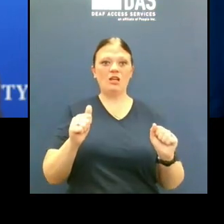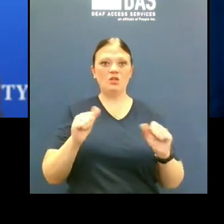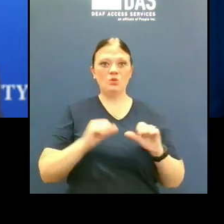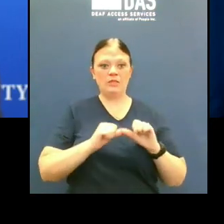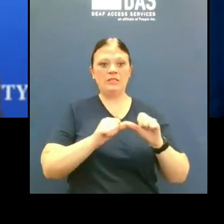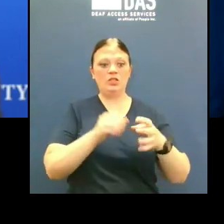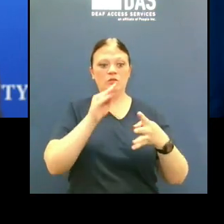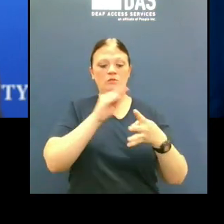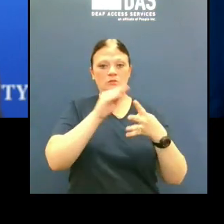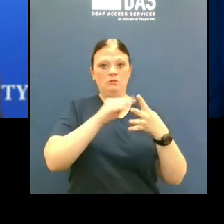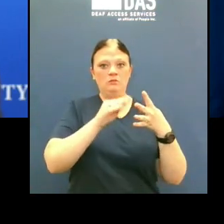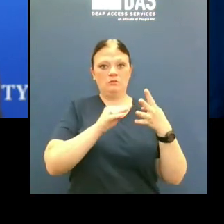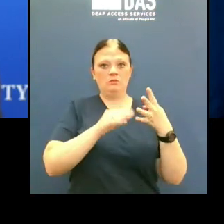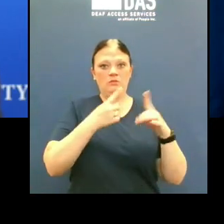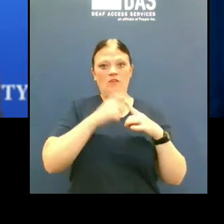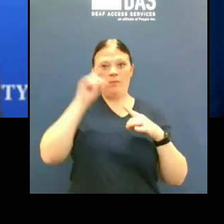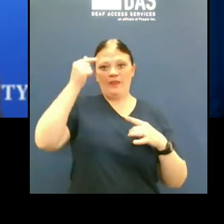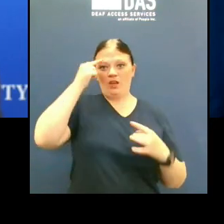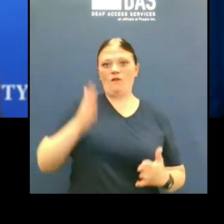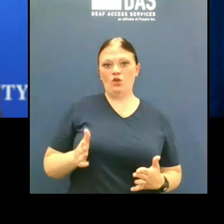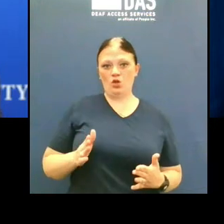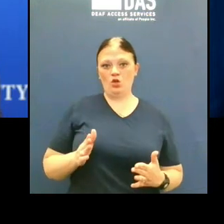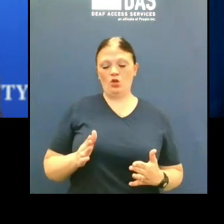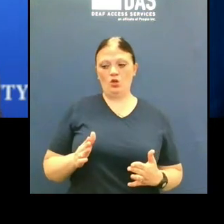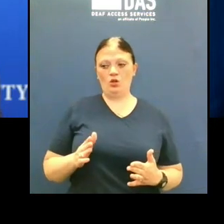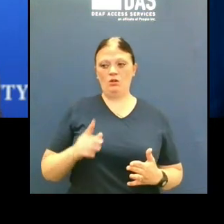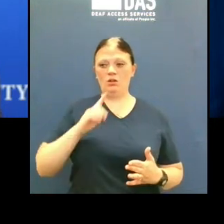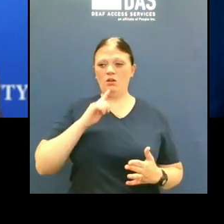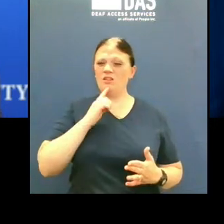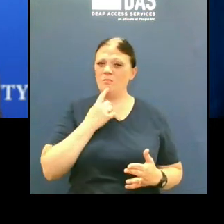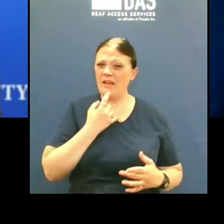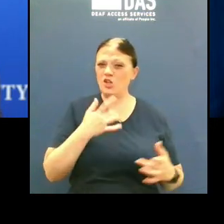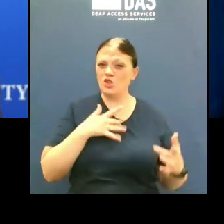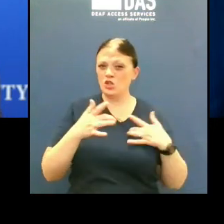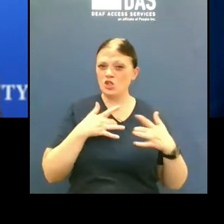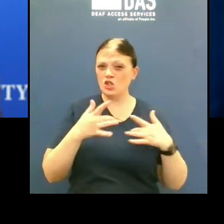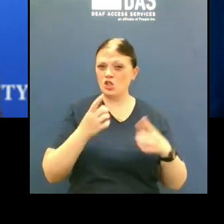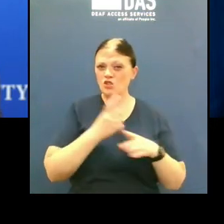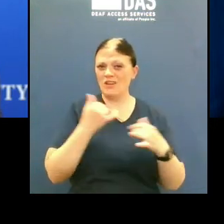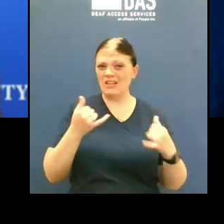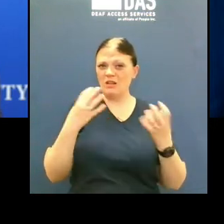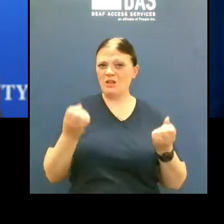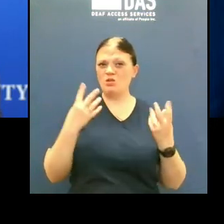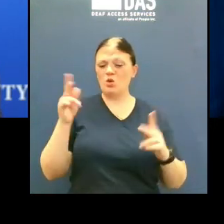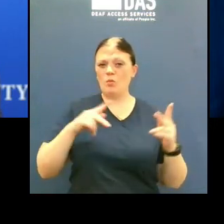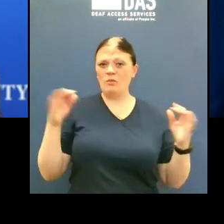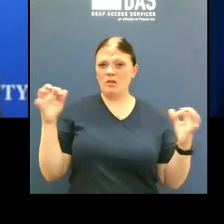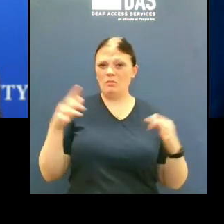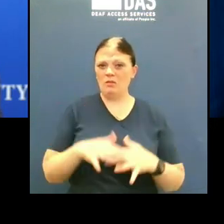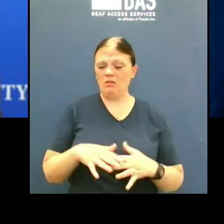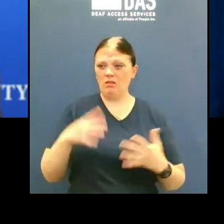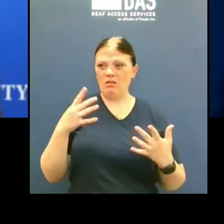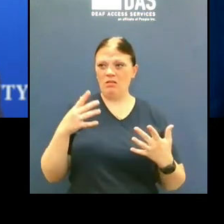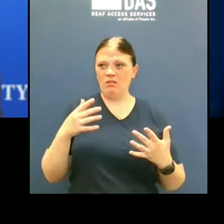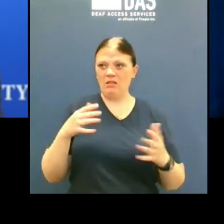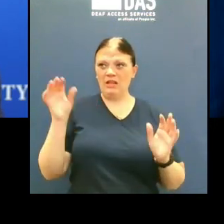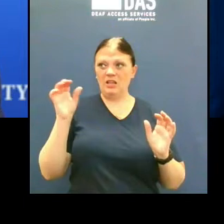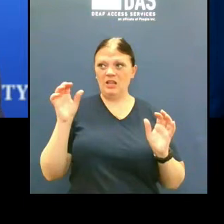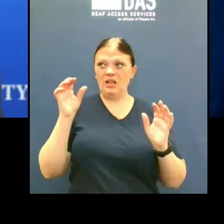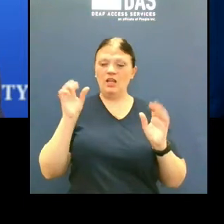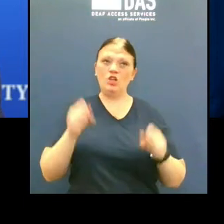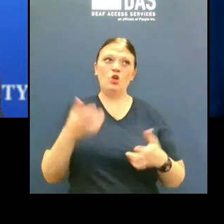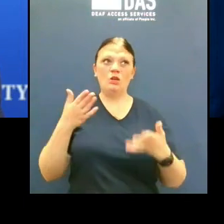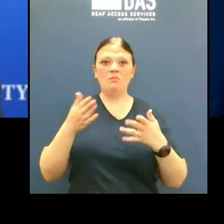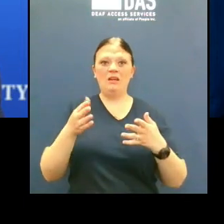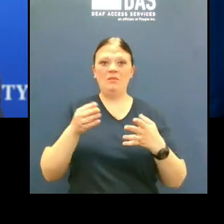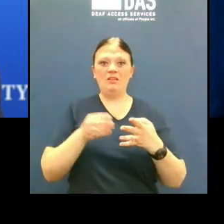the phases set up by Governor Cuomo. Are there major concerns right now with so many people gathering for these protests that it could set the Western New York